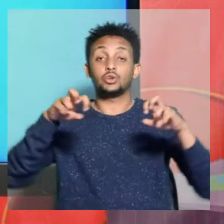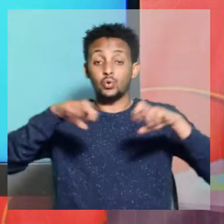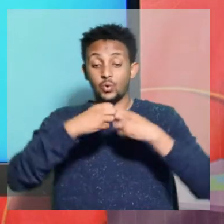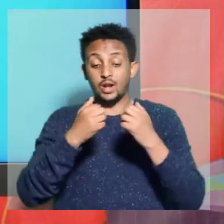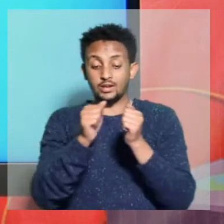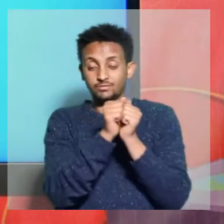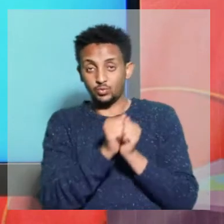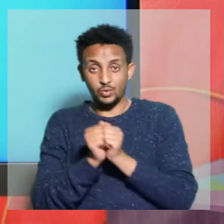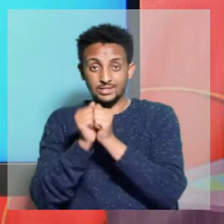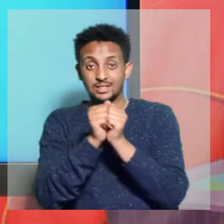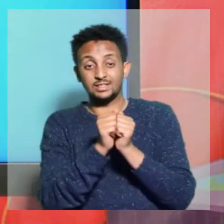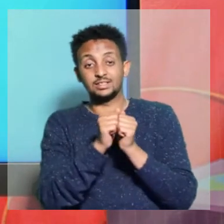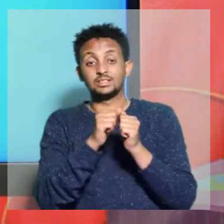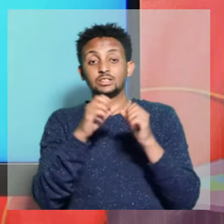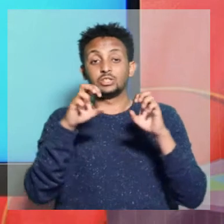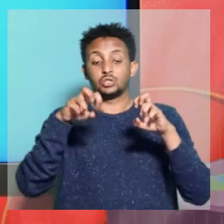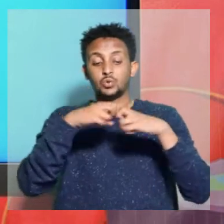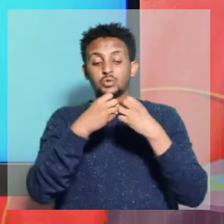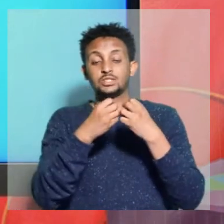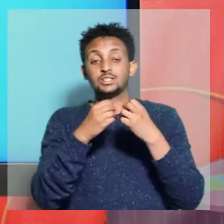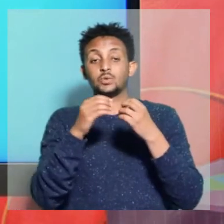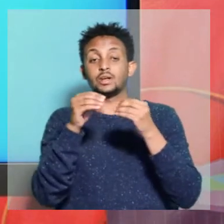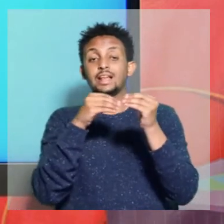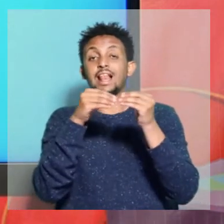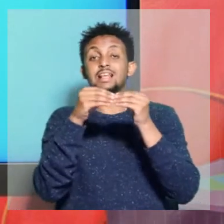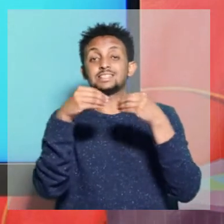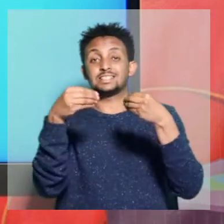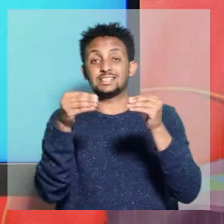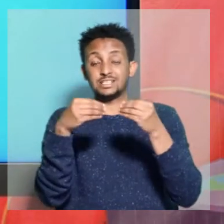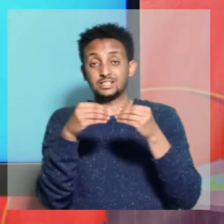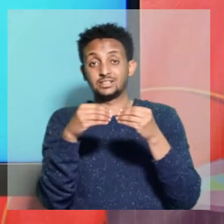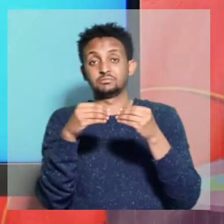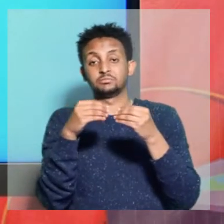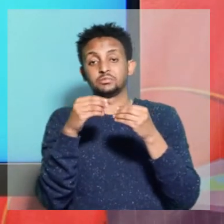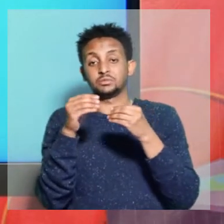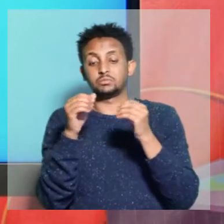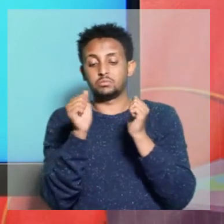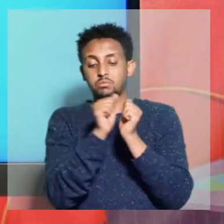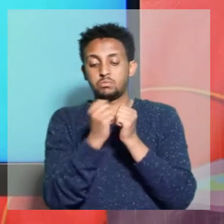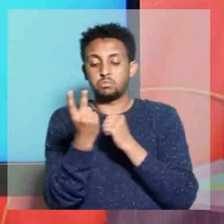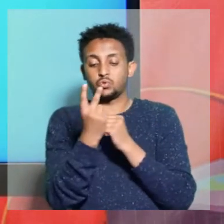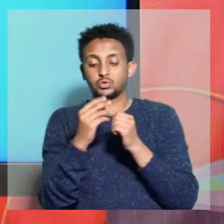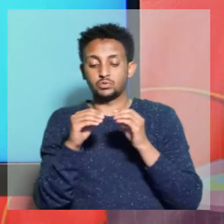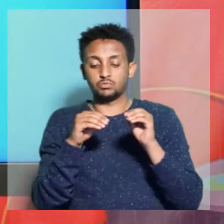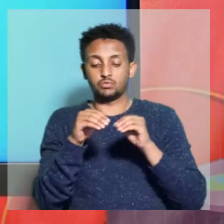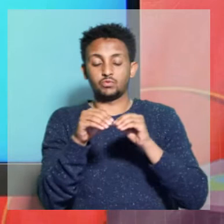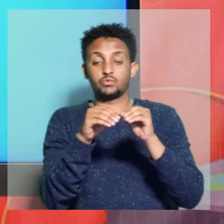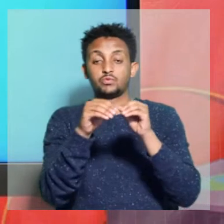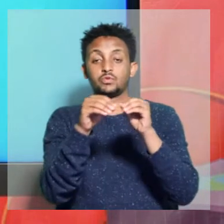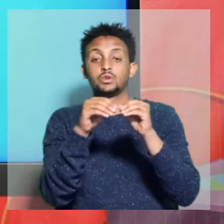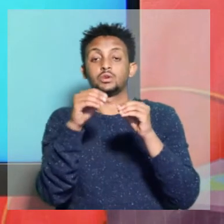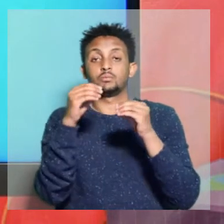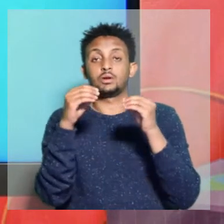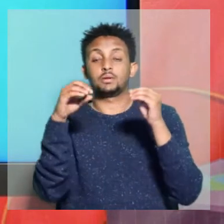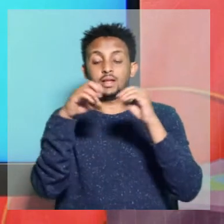together, and if the collision is elastic collision, those particles are moving. Let's say that it's head-on